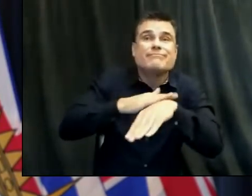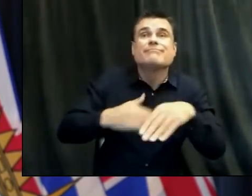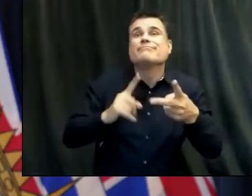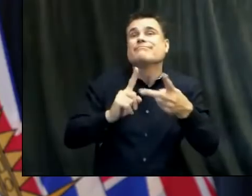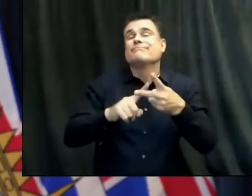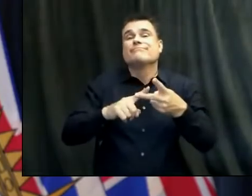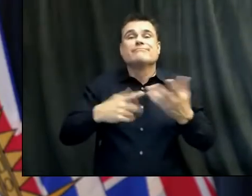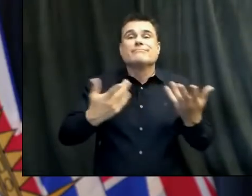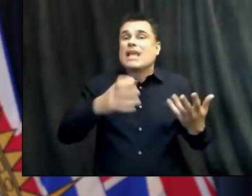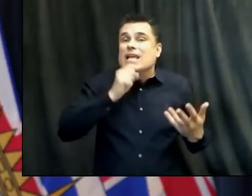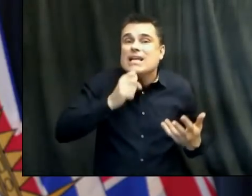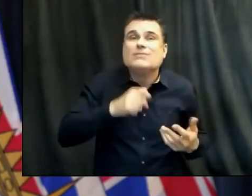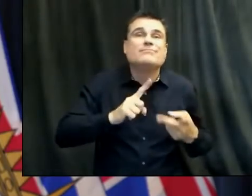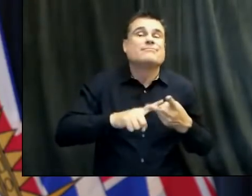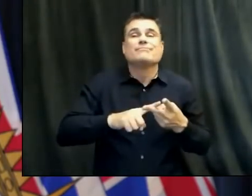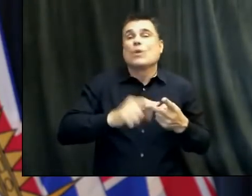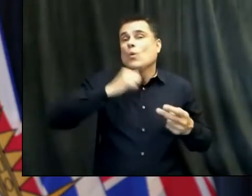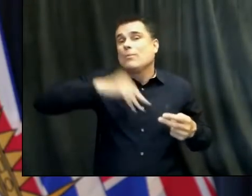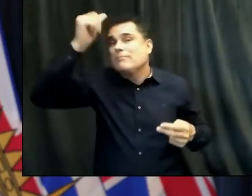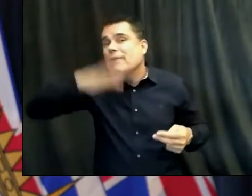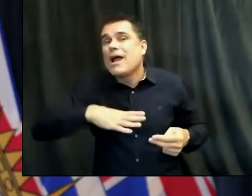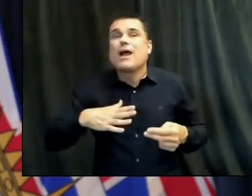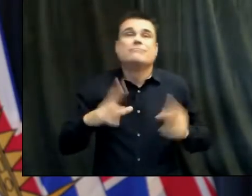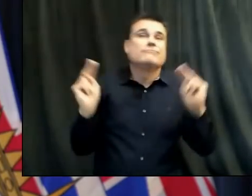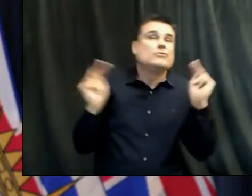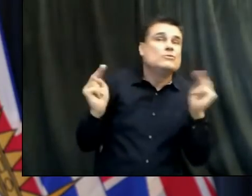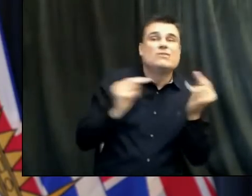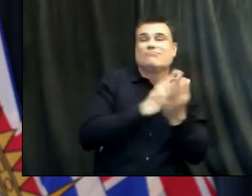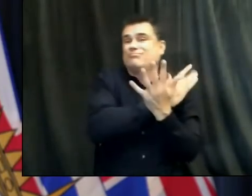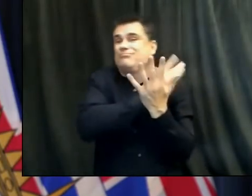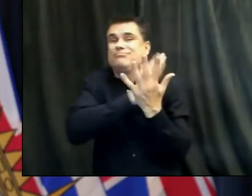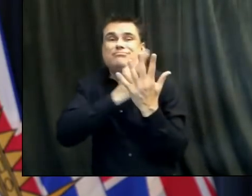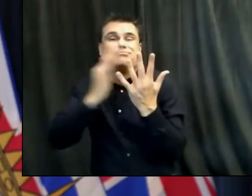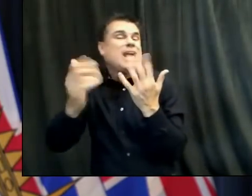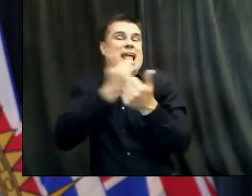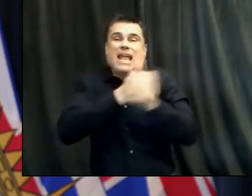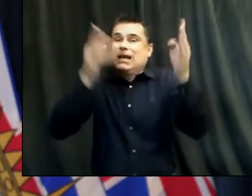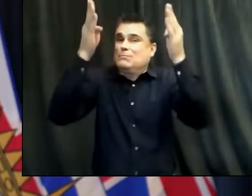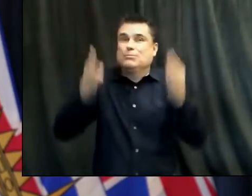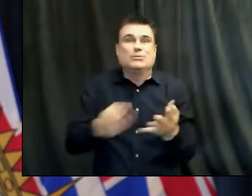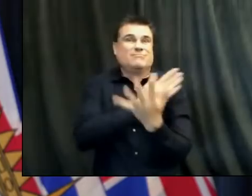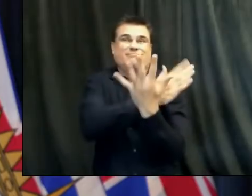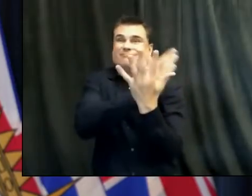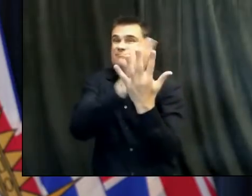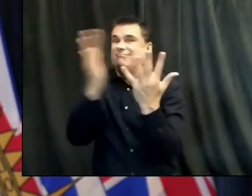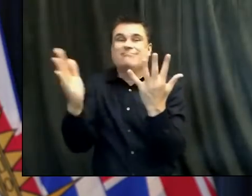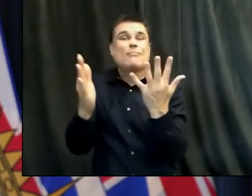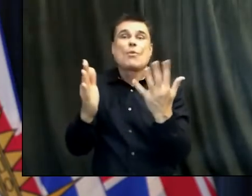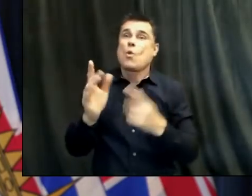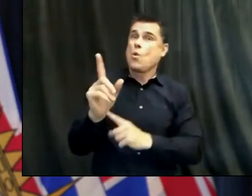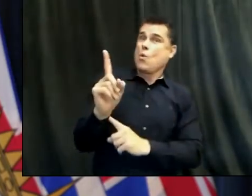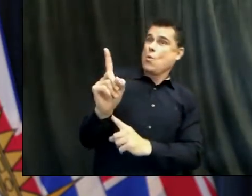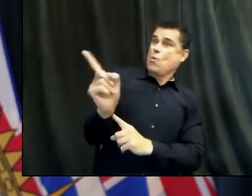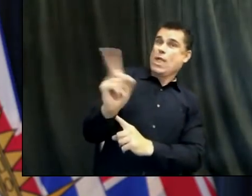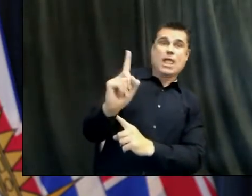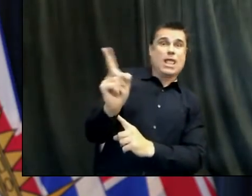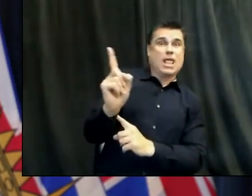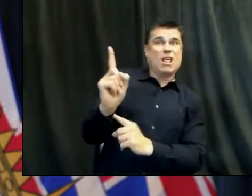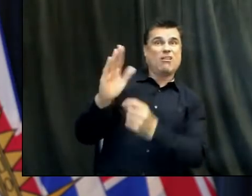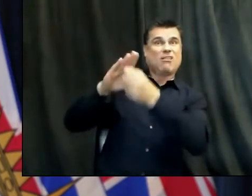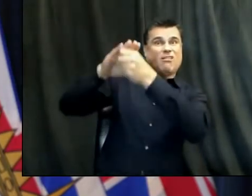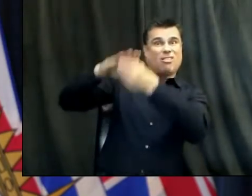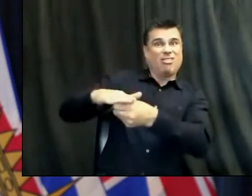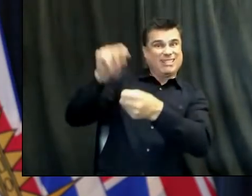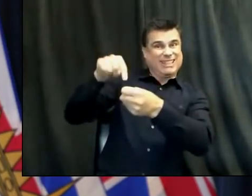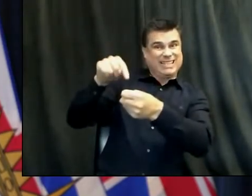when we look at people. This virus doesn't discriminate, but systems do, and we do. And right now, we have to